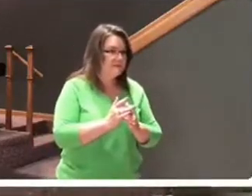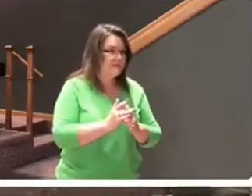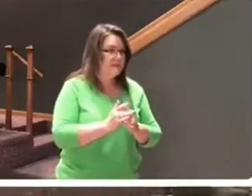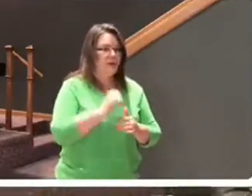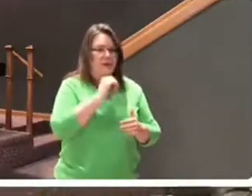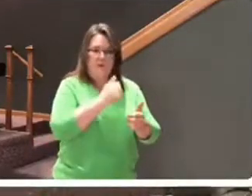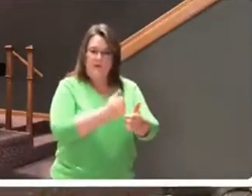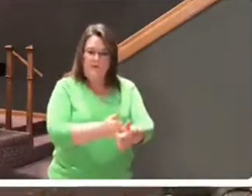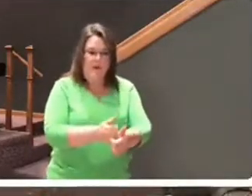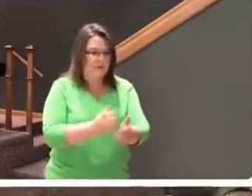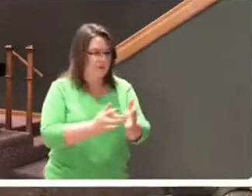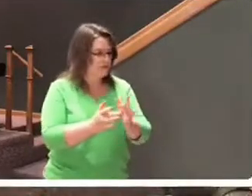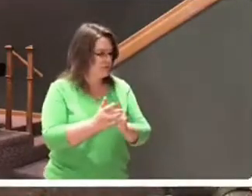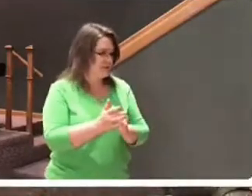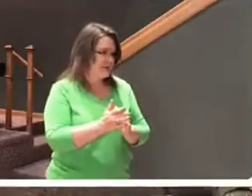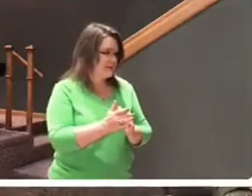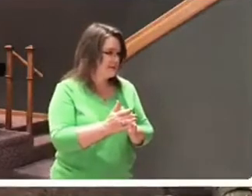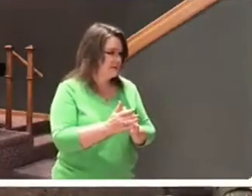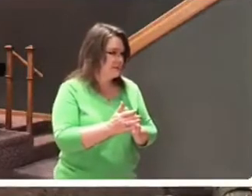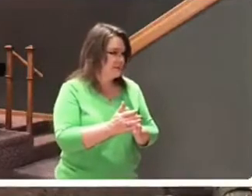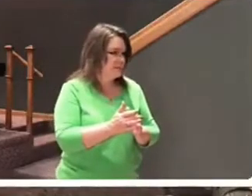not following Jesus,